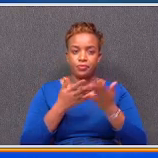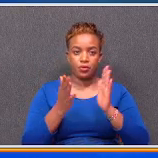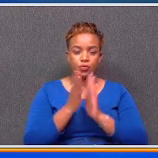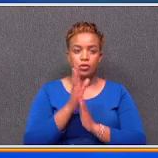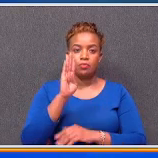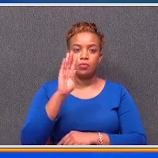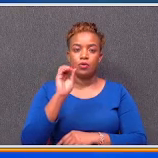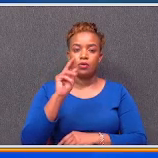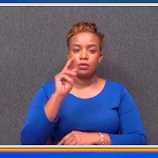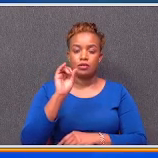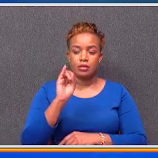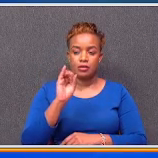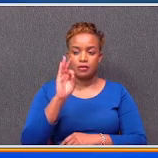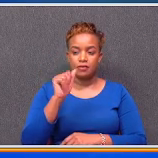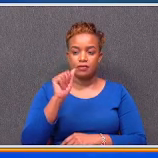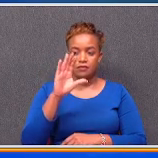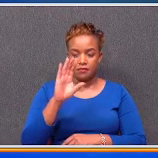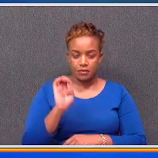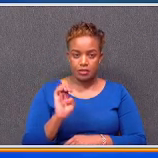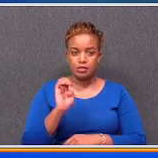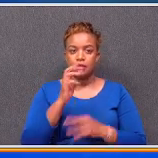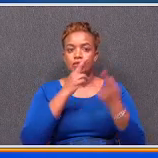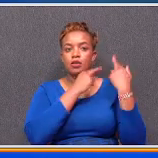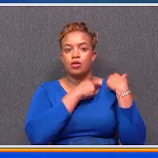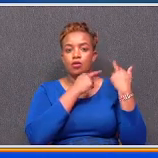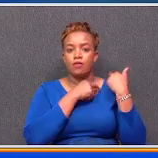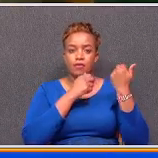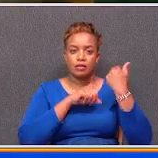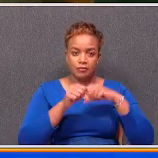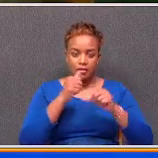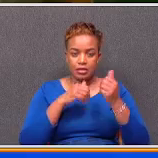of activists in politics and now brings us the following story.